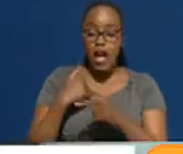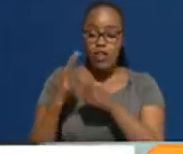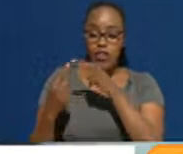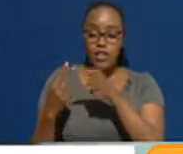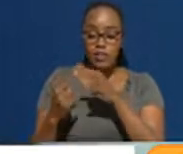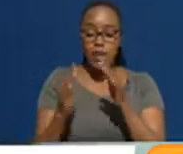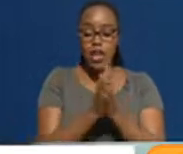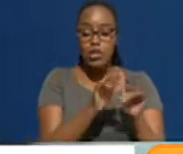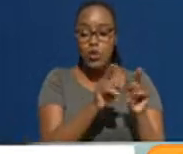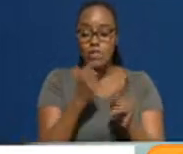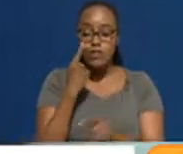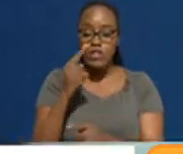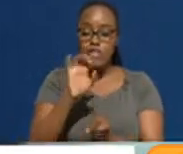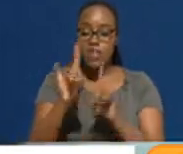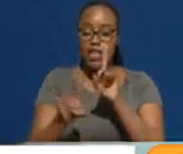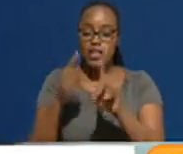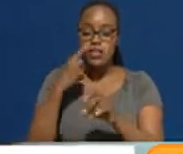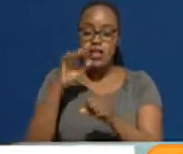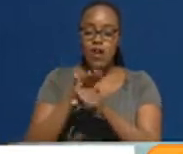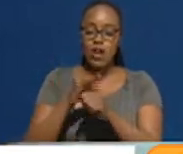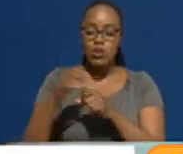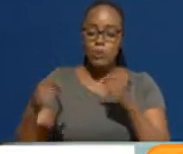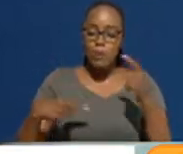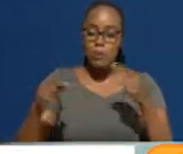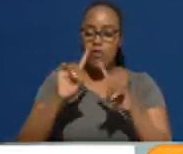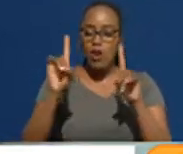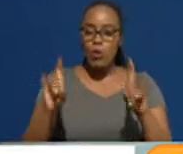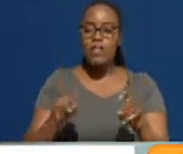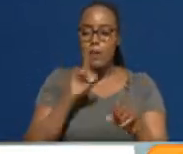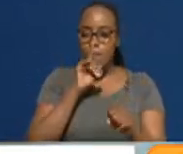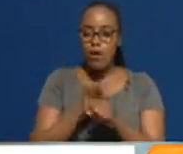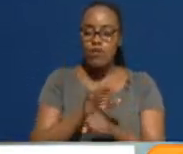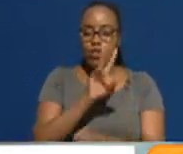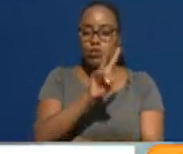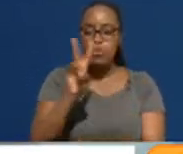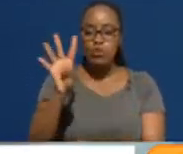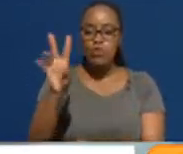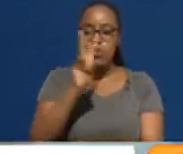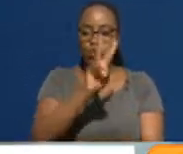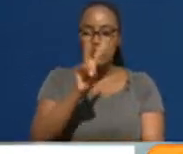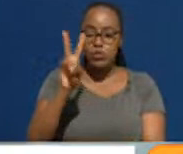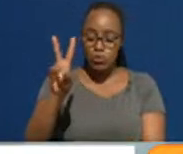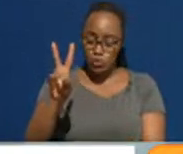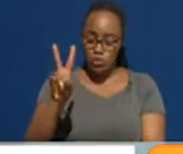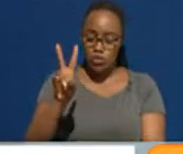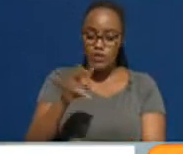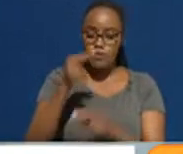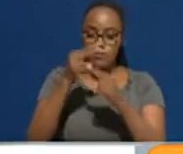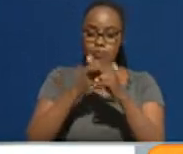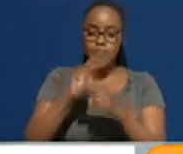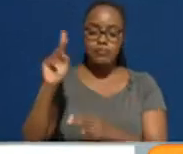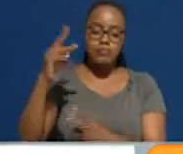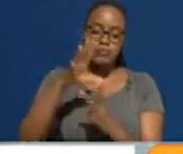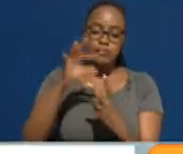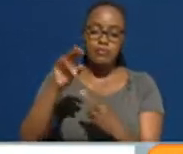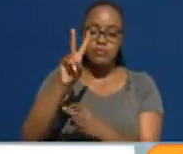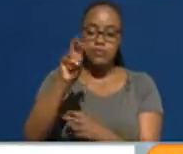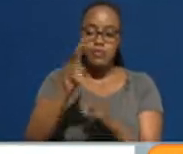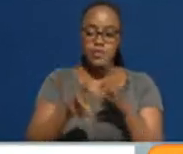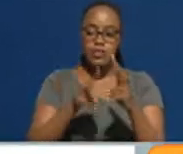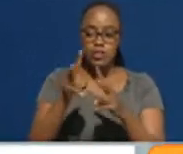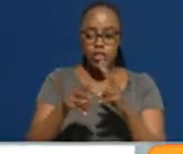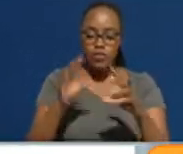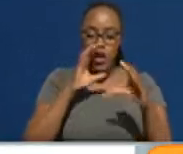in. And also I'll be looking at your questions. I'm seeing many of them. I'm going to get to them just now, I promise you. 2242 is the SMS line. Hashtag Kenya's Choice 2022.